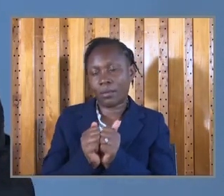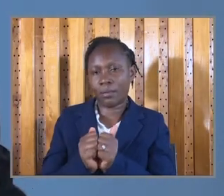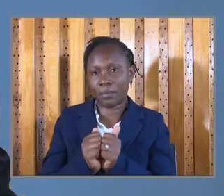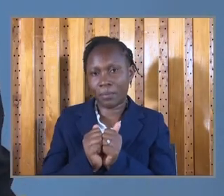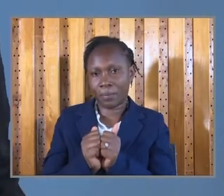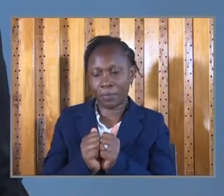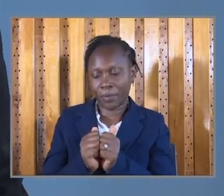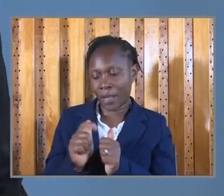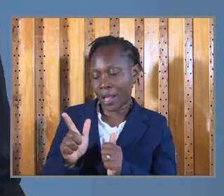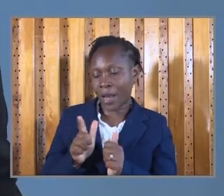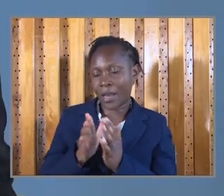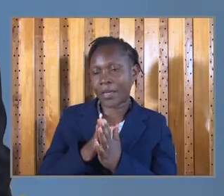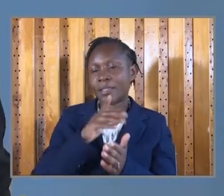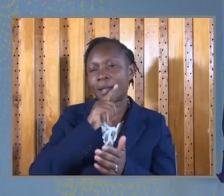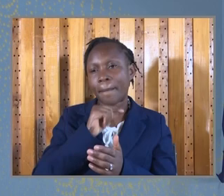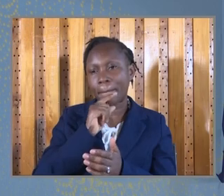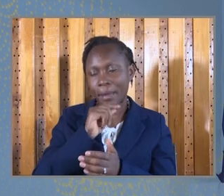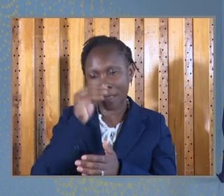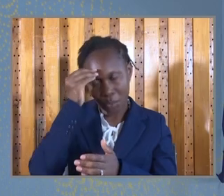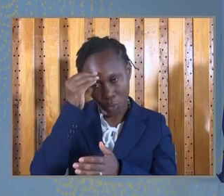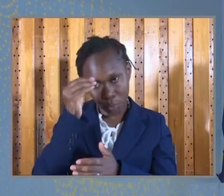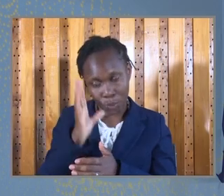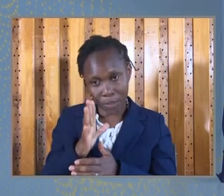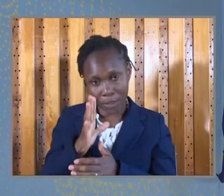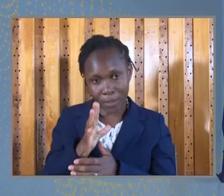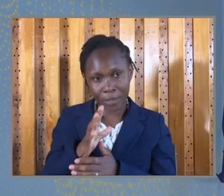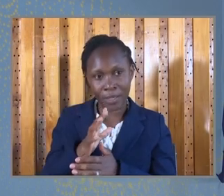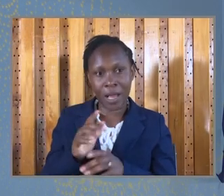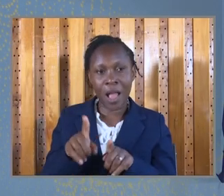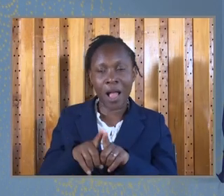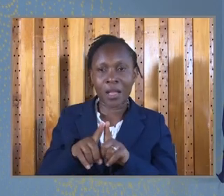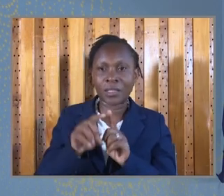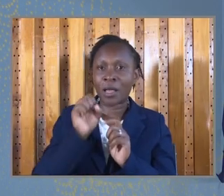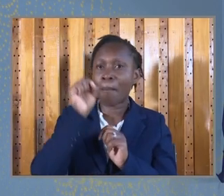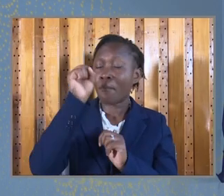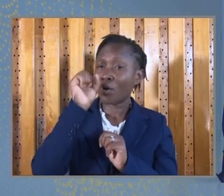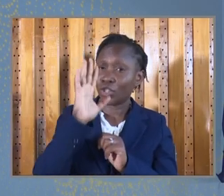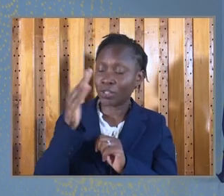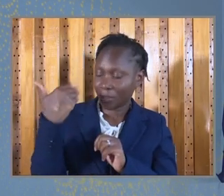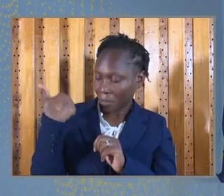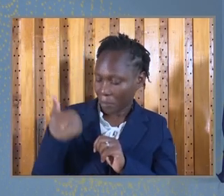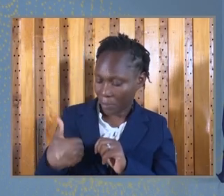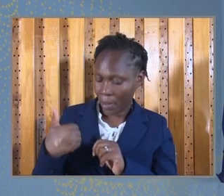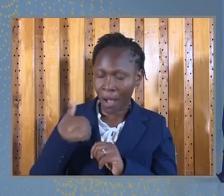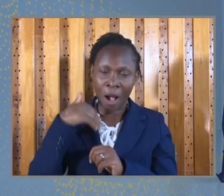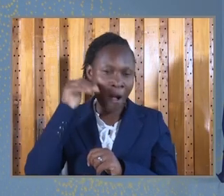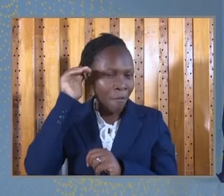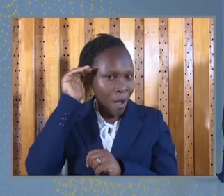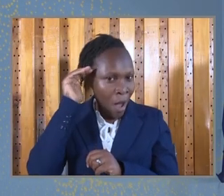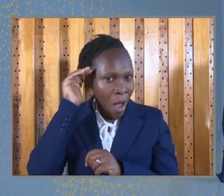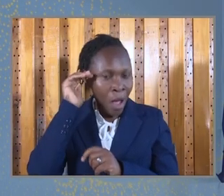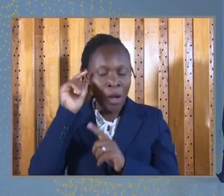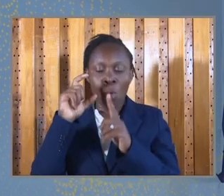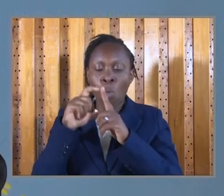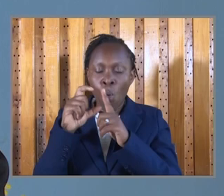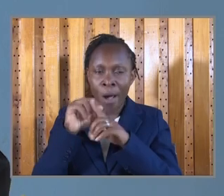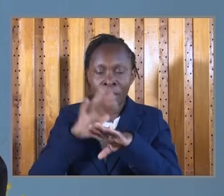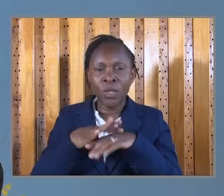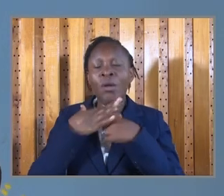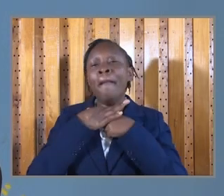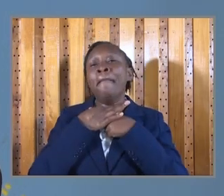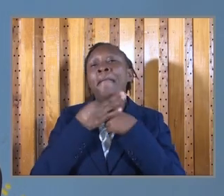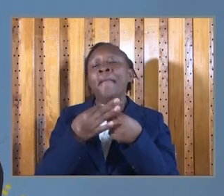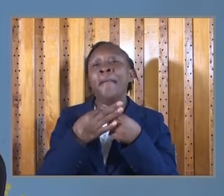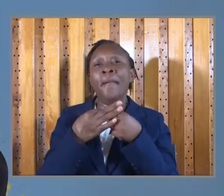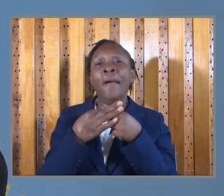Ladies and gentlemen, dear students, as a politician, I'm hardwired to think in terms of interests, which may well